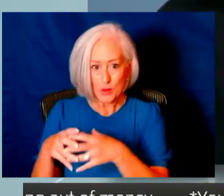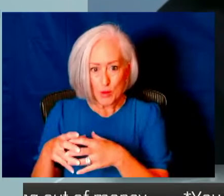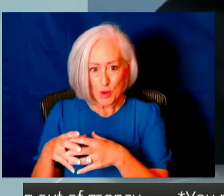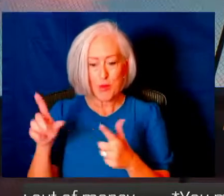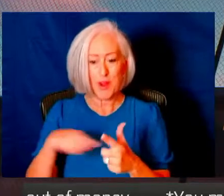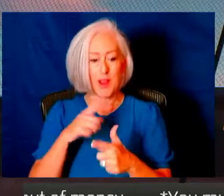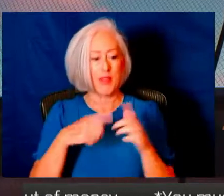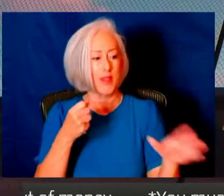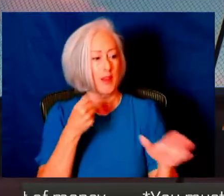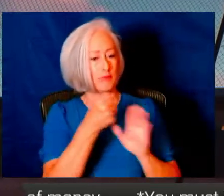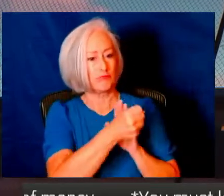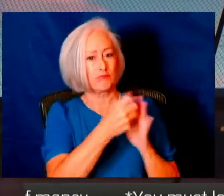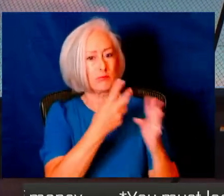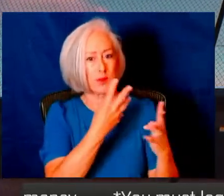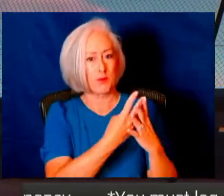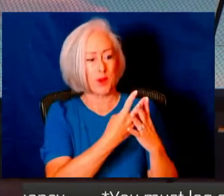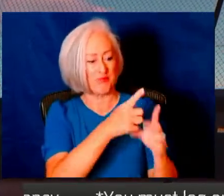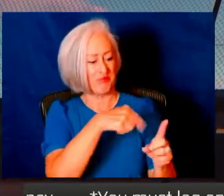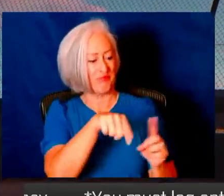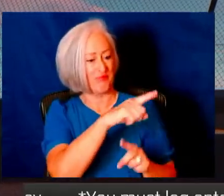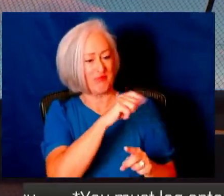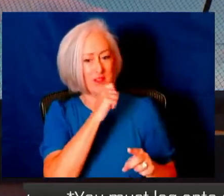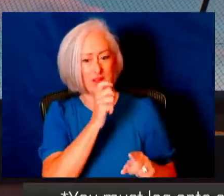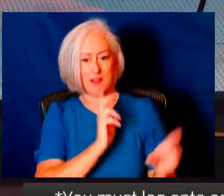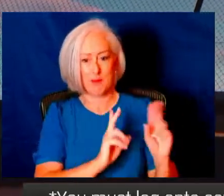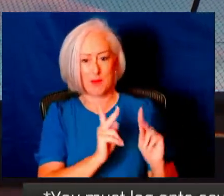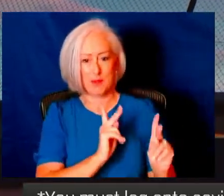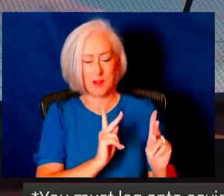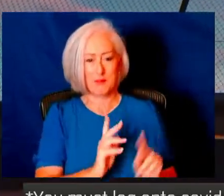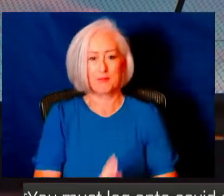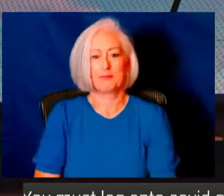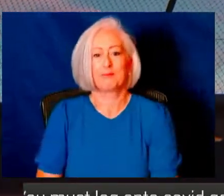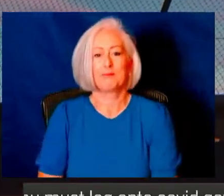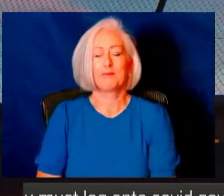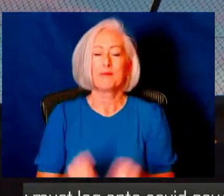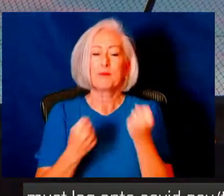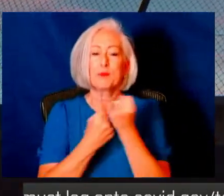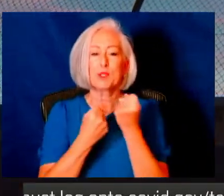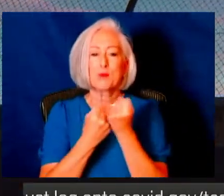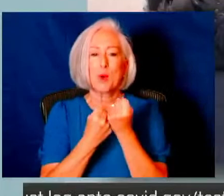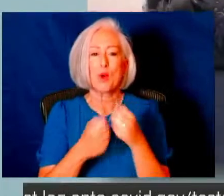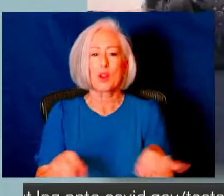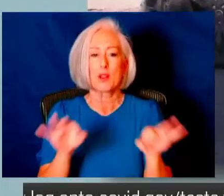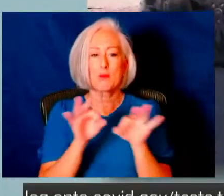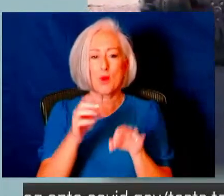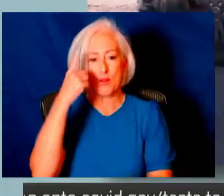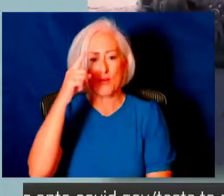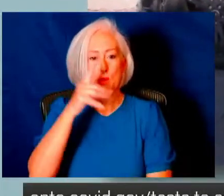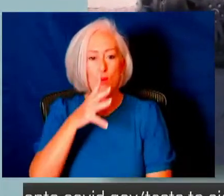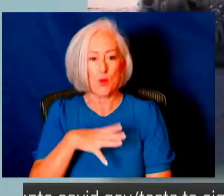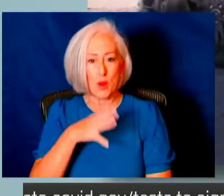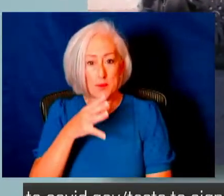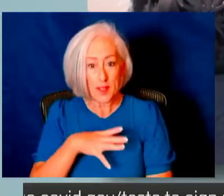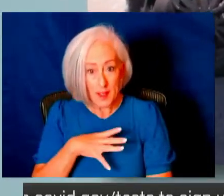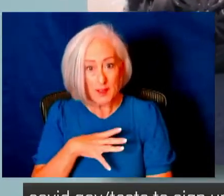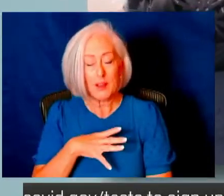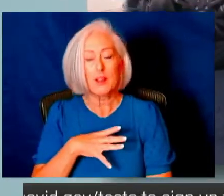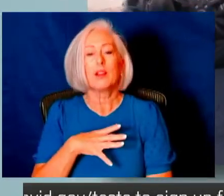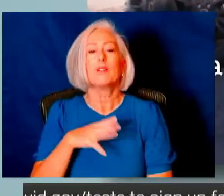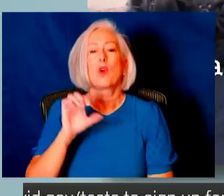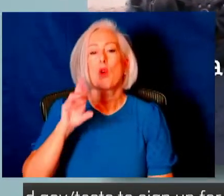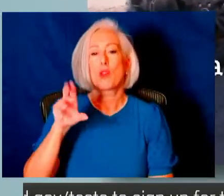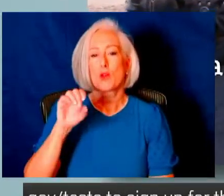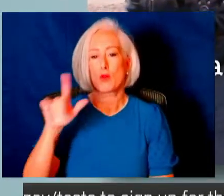call them people. Support. It's critical for women in the criminal legal system. But how can we provide the